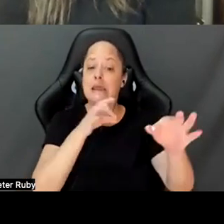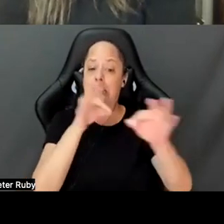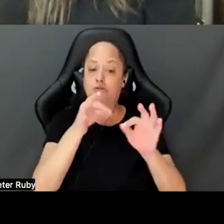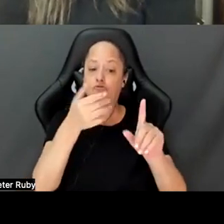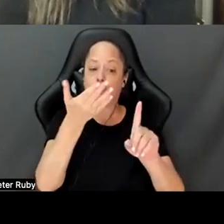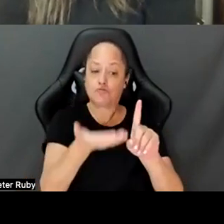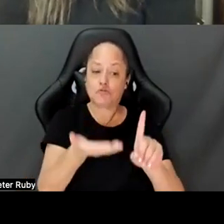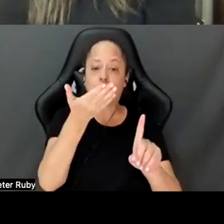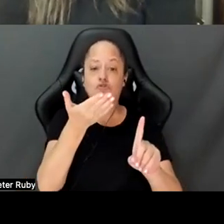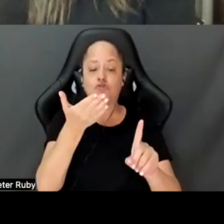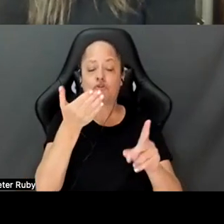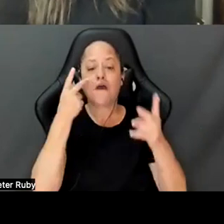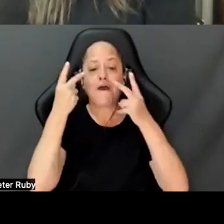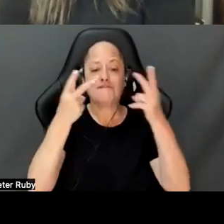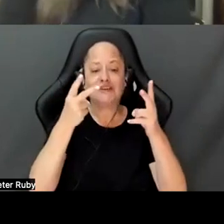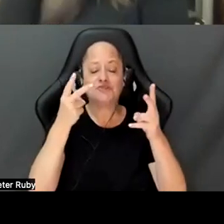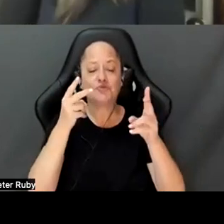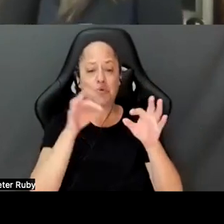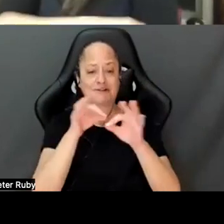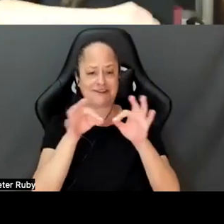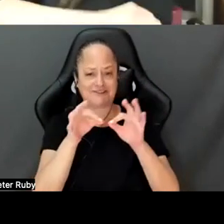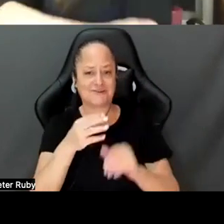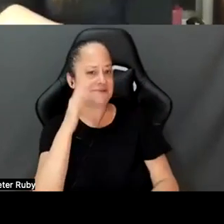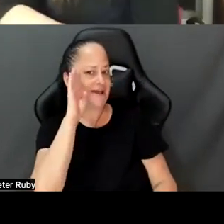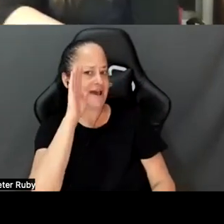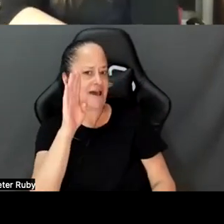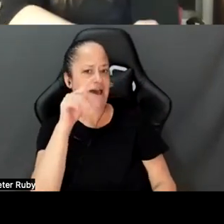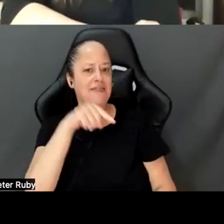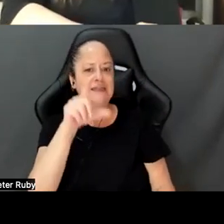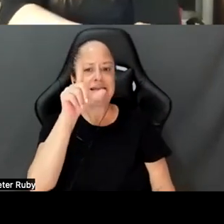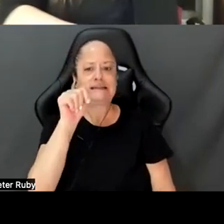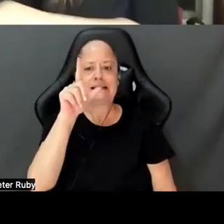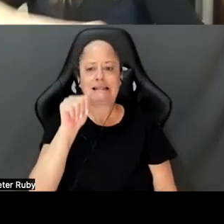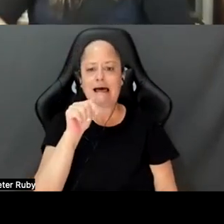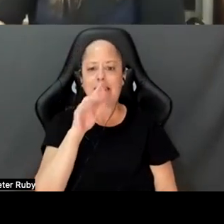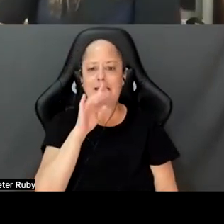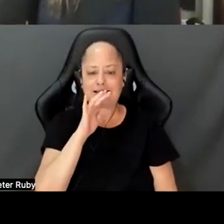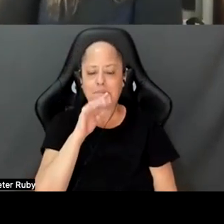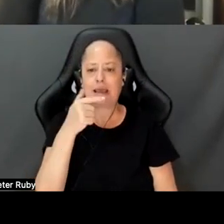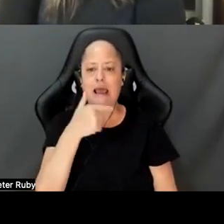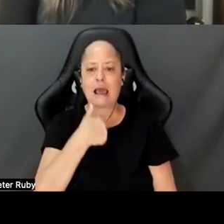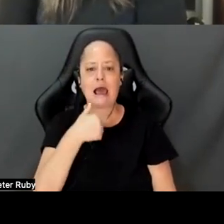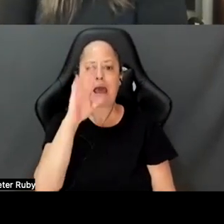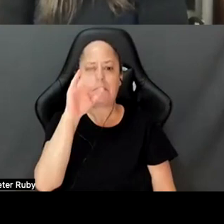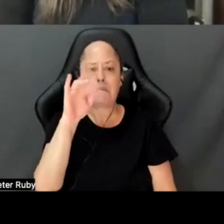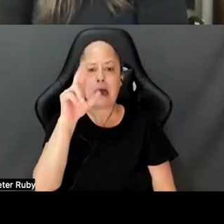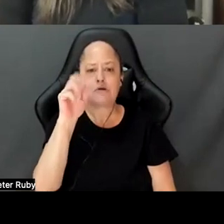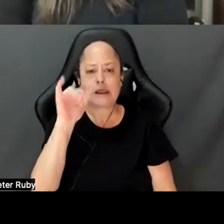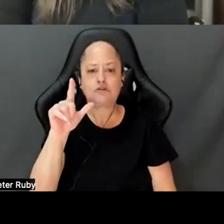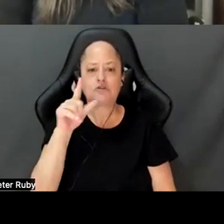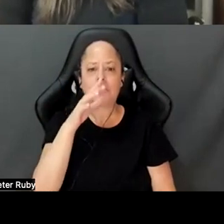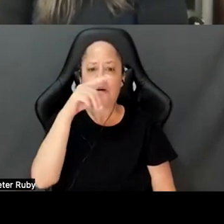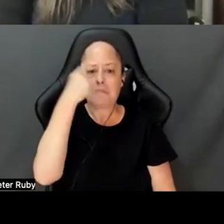yourself, starting with a visual description. Hi, everybody. This is Lala speaking. I am a biracial Black and